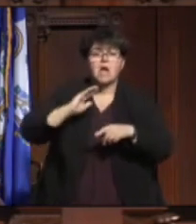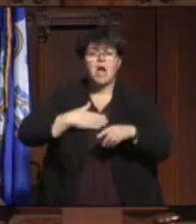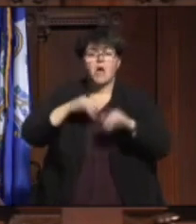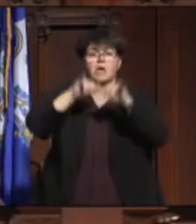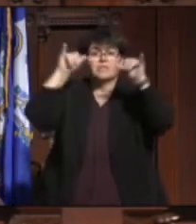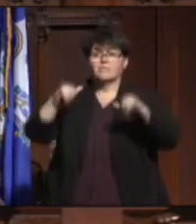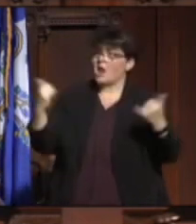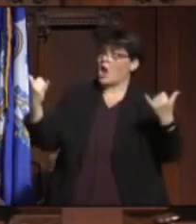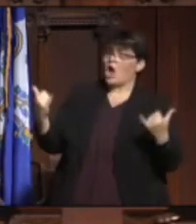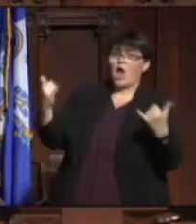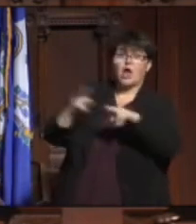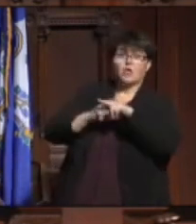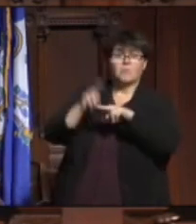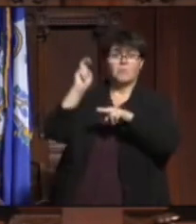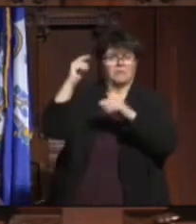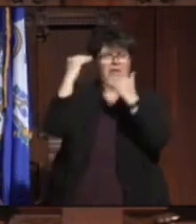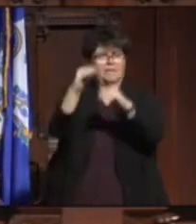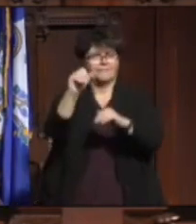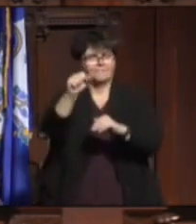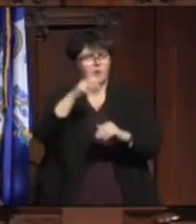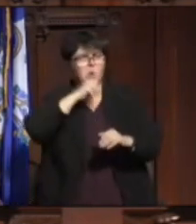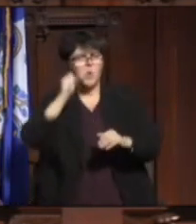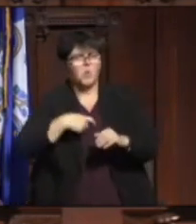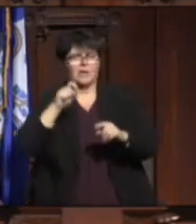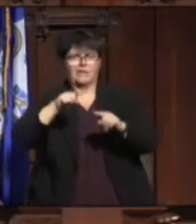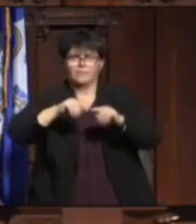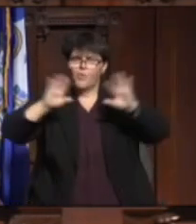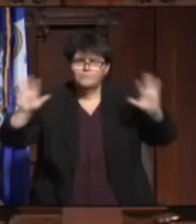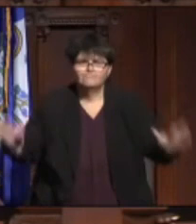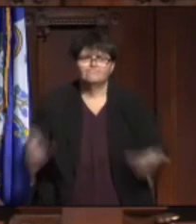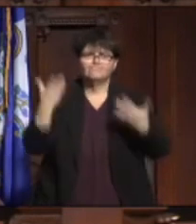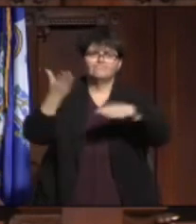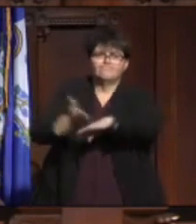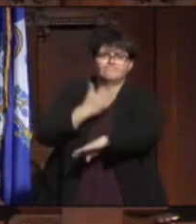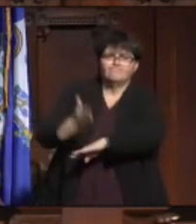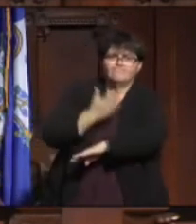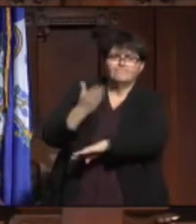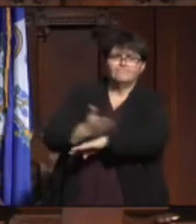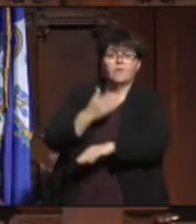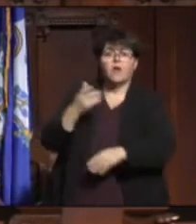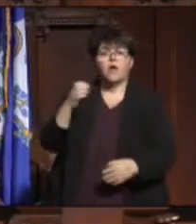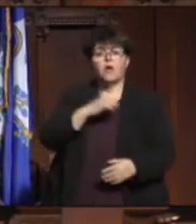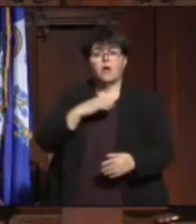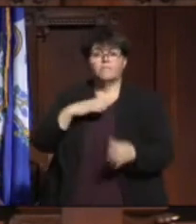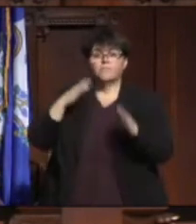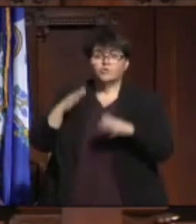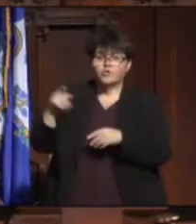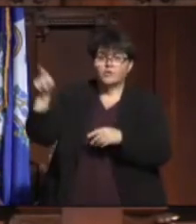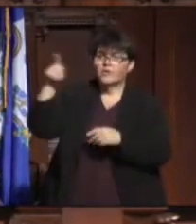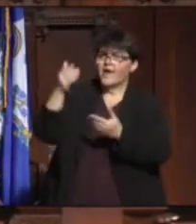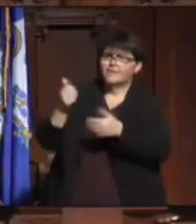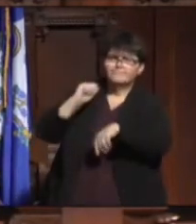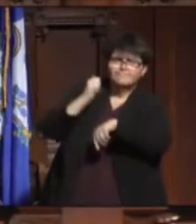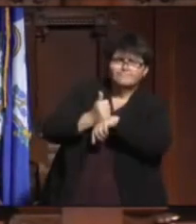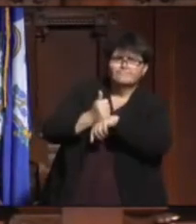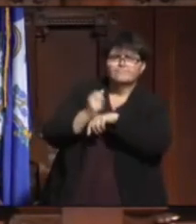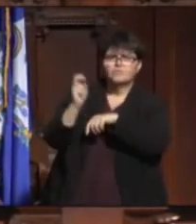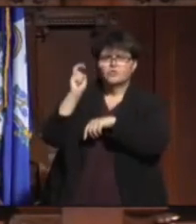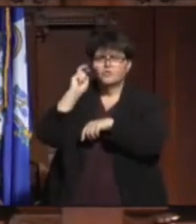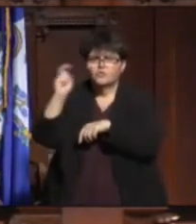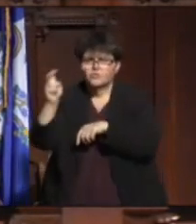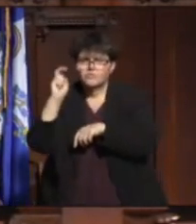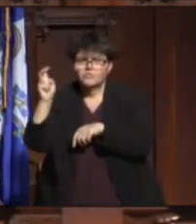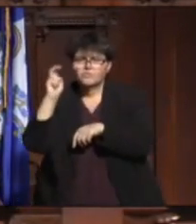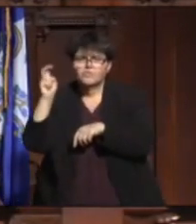Garrett Euclido, our Commissioner of Transportation, and our infrastructure czar, Mark Boughton, are working with the